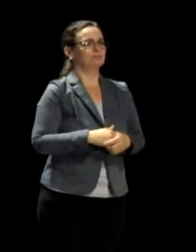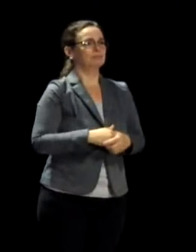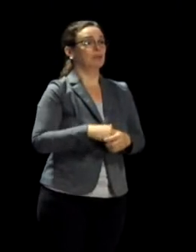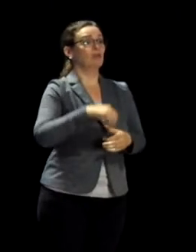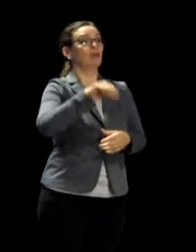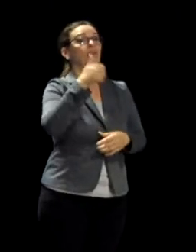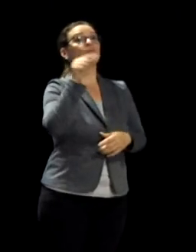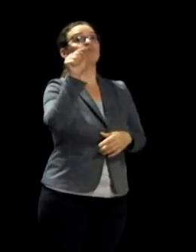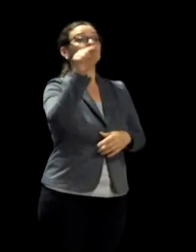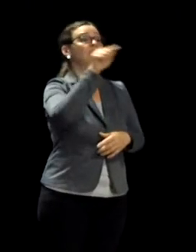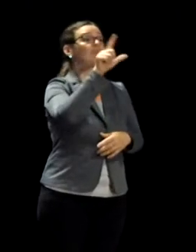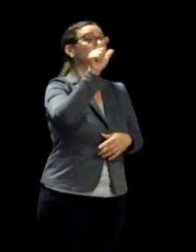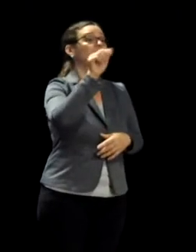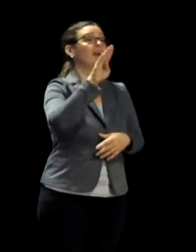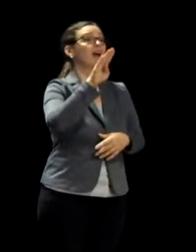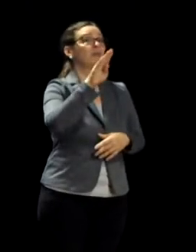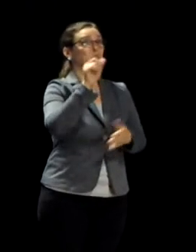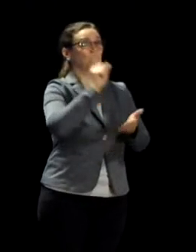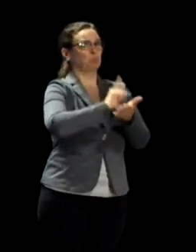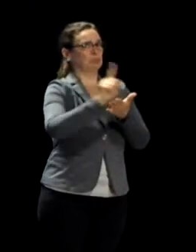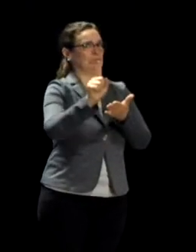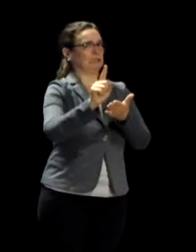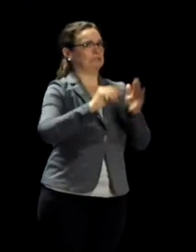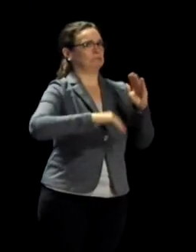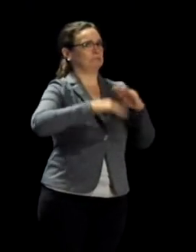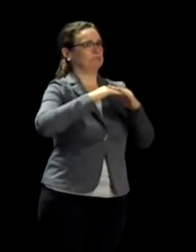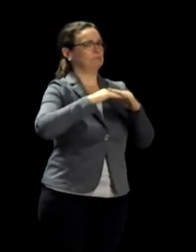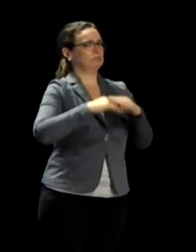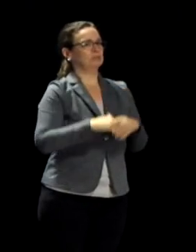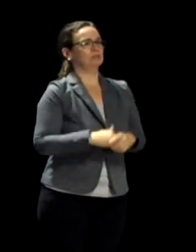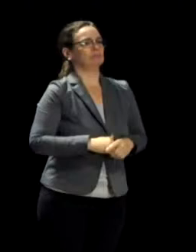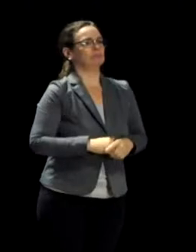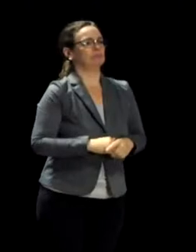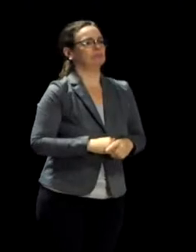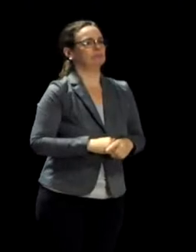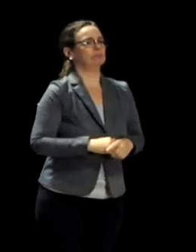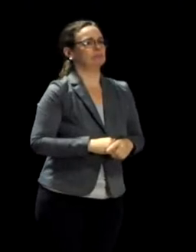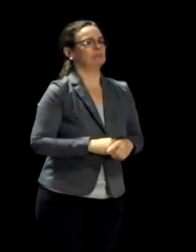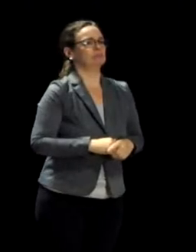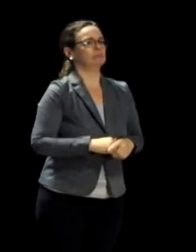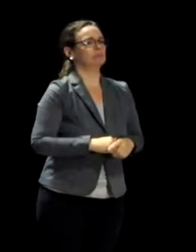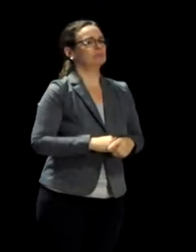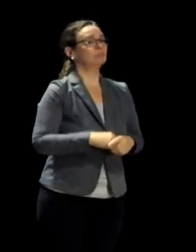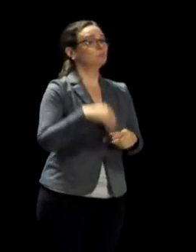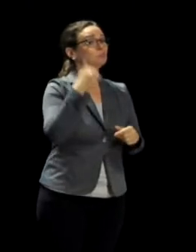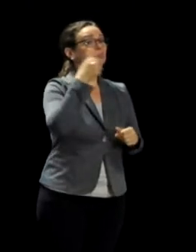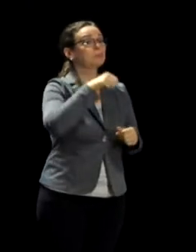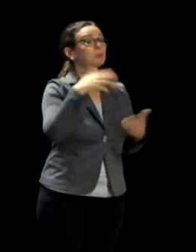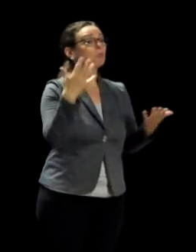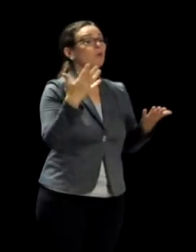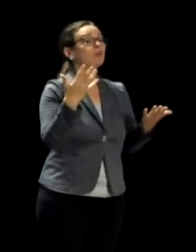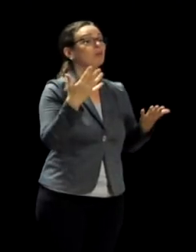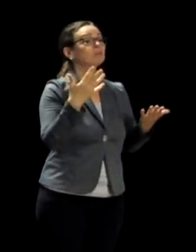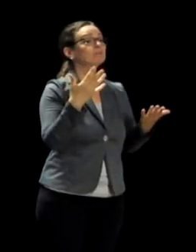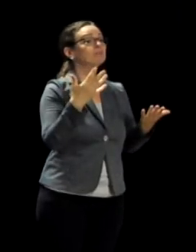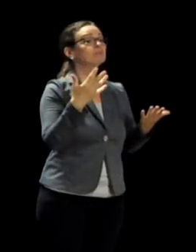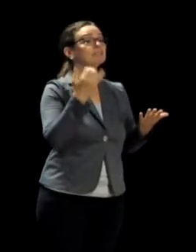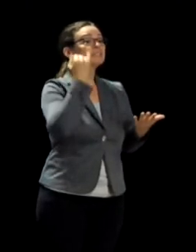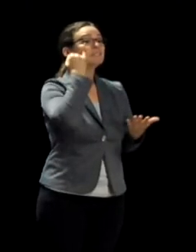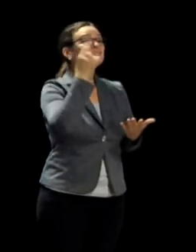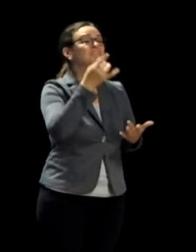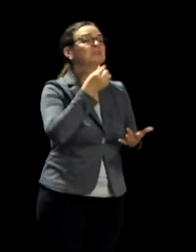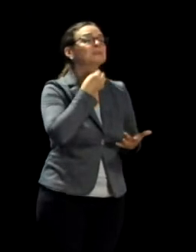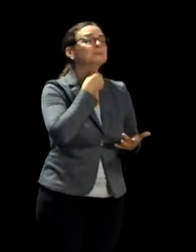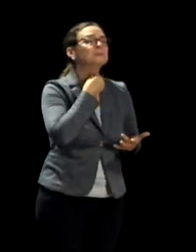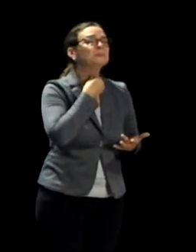days. And again, that's why people should remember my executive order. If you're symptomatic, it doesn't matter if it takes 9 days. You're